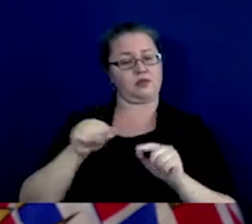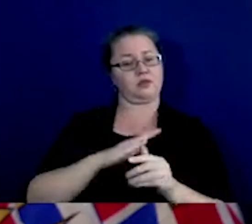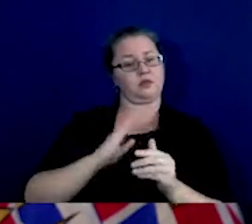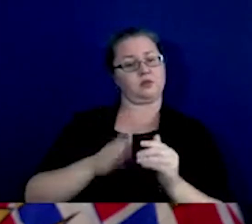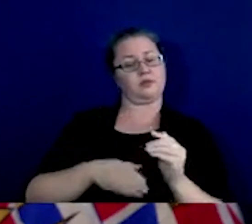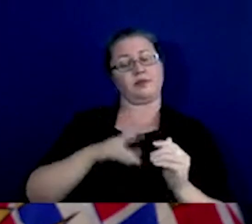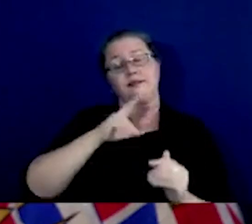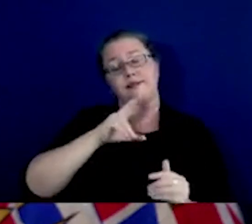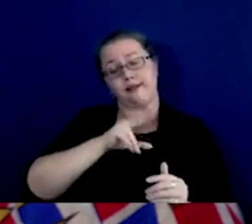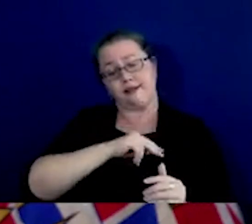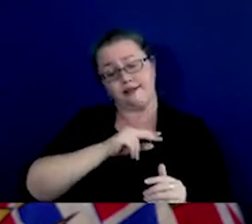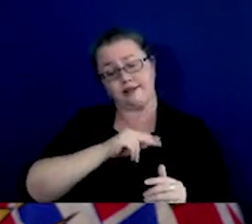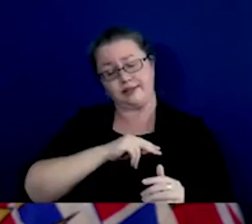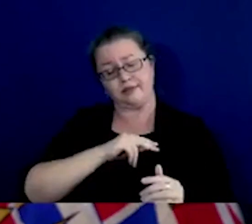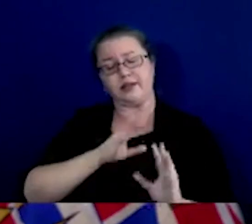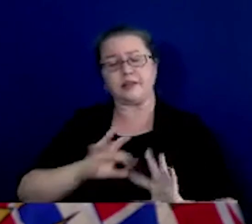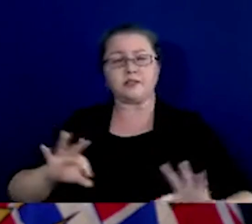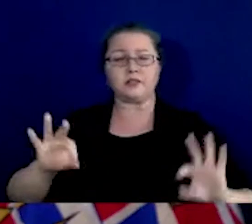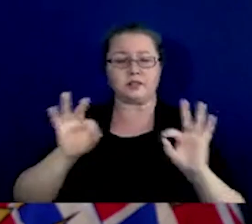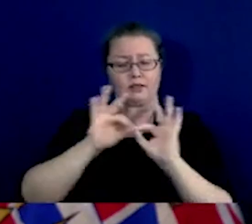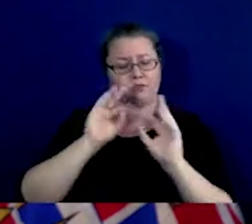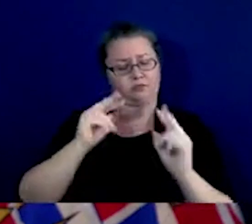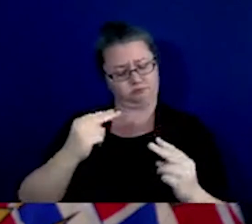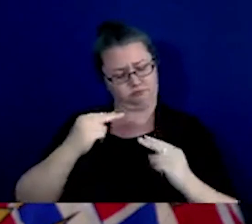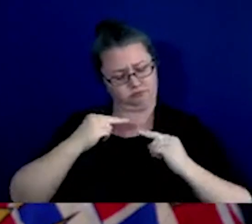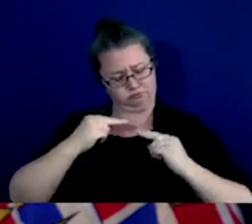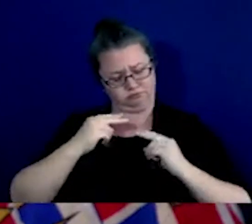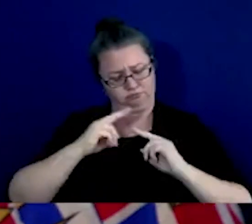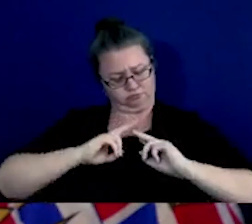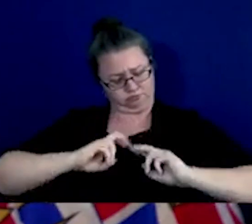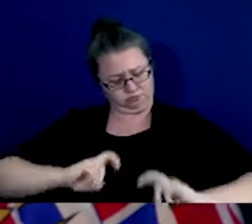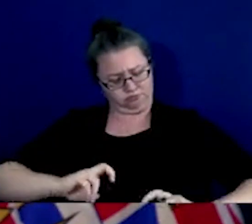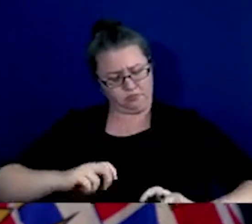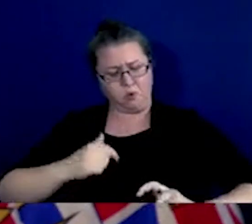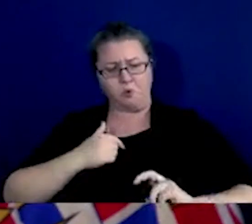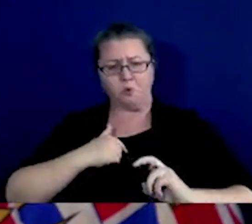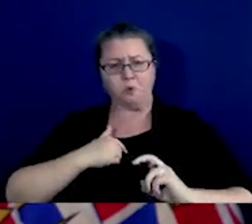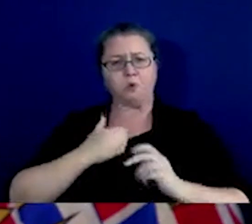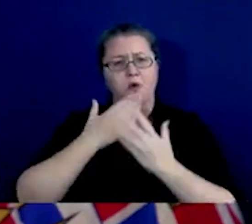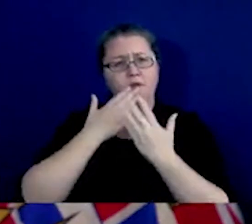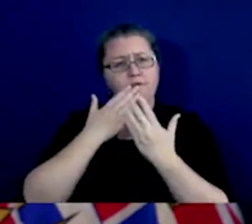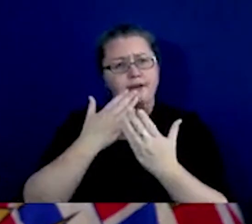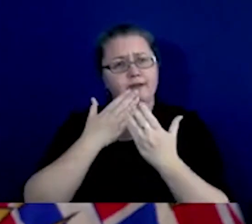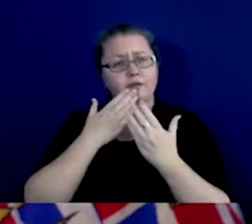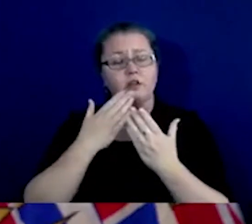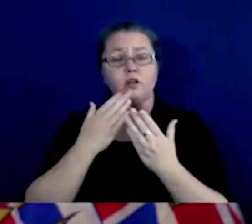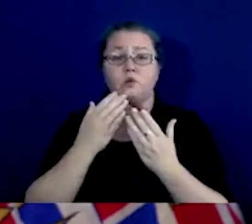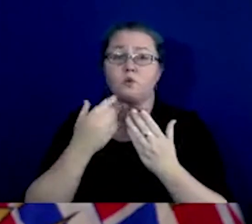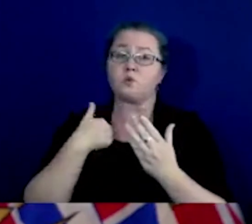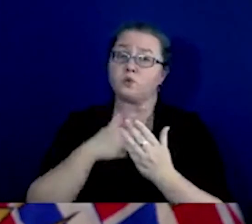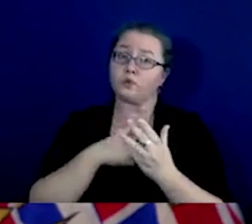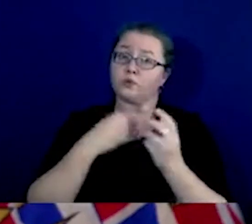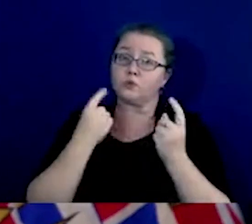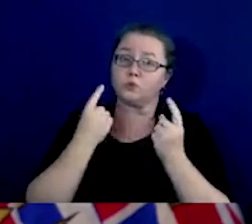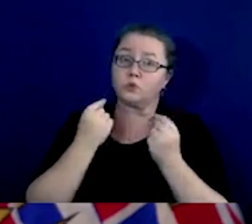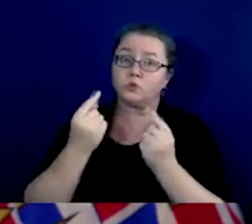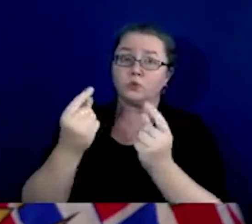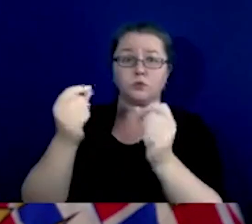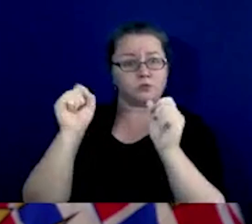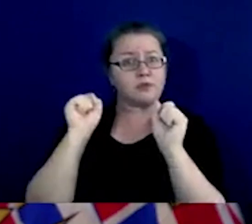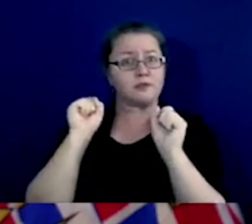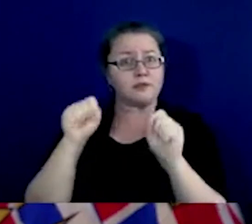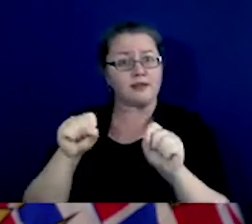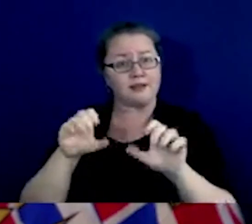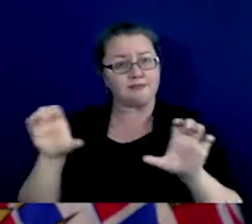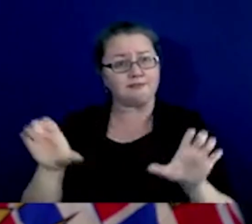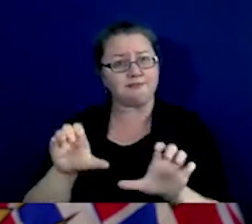I am talking to, the essential visitors, is not being enforced well. They're lost. They can't get any kind of